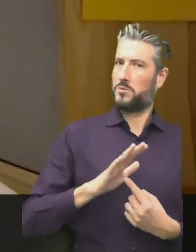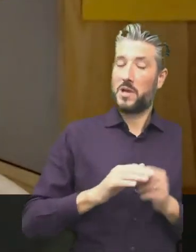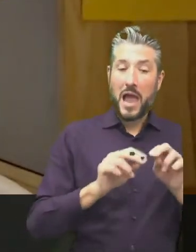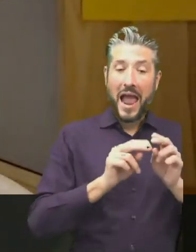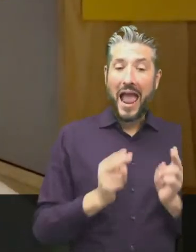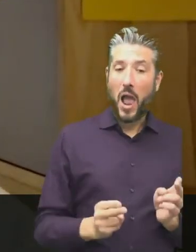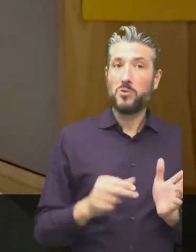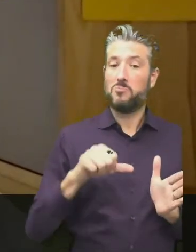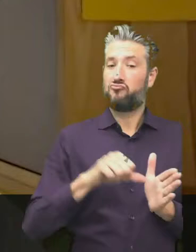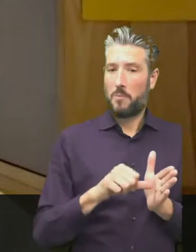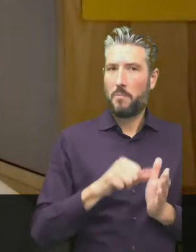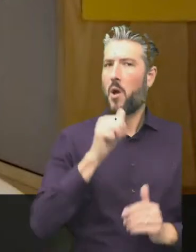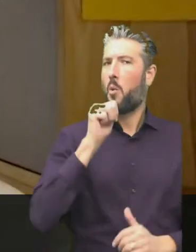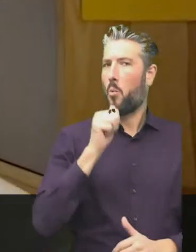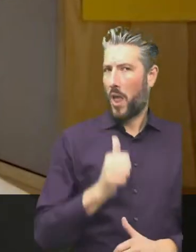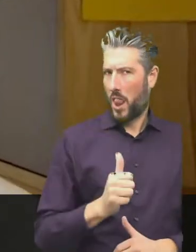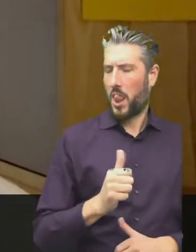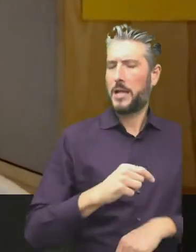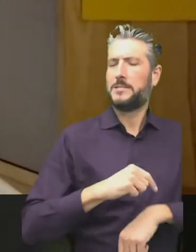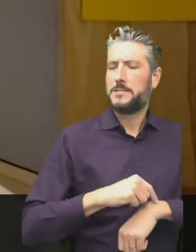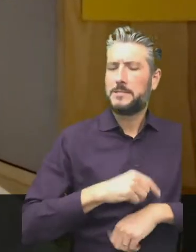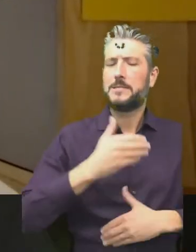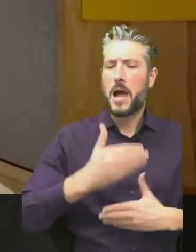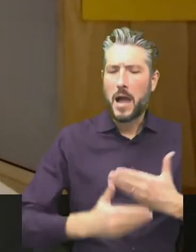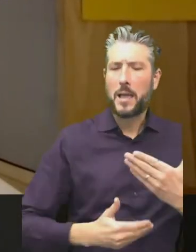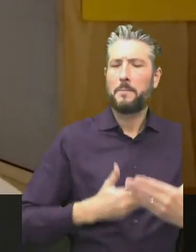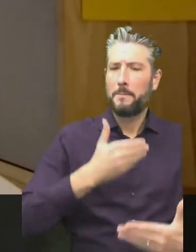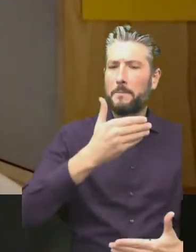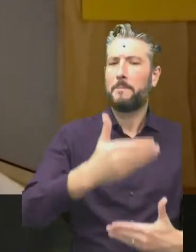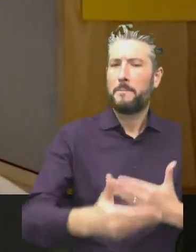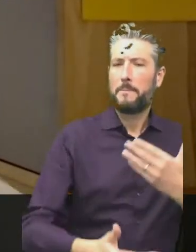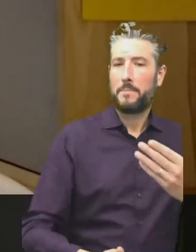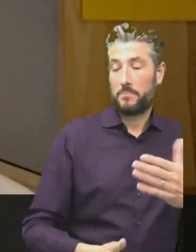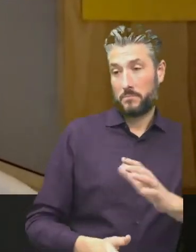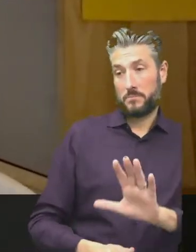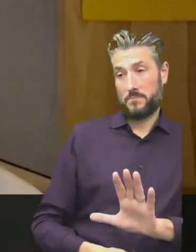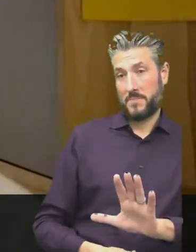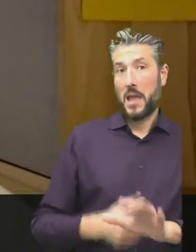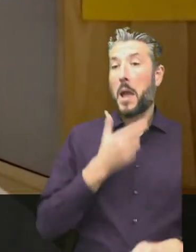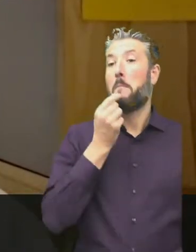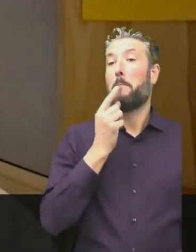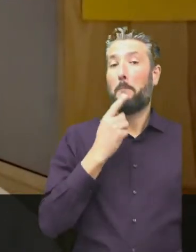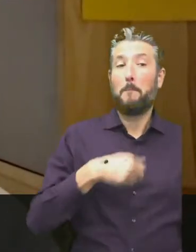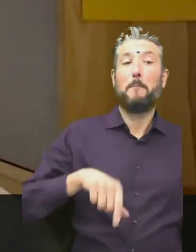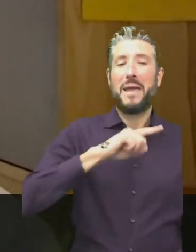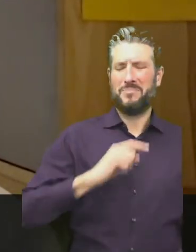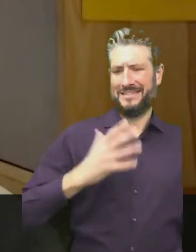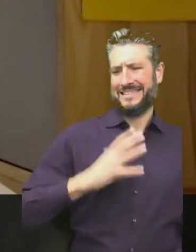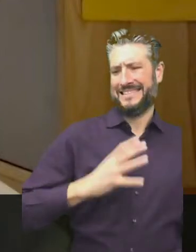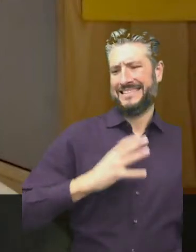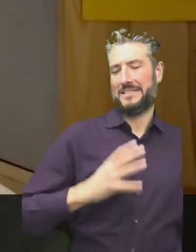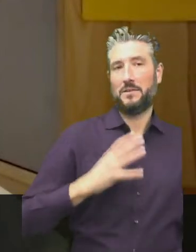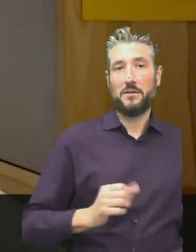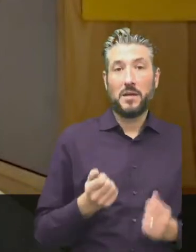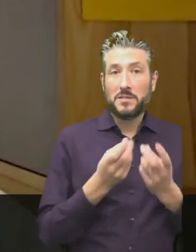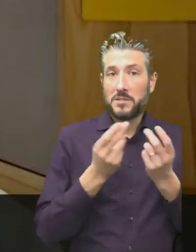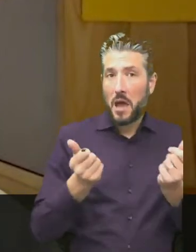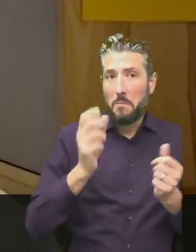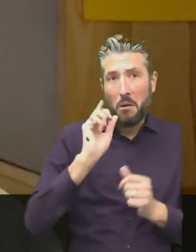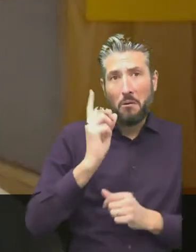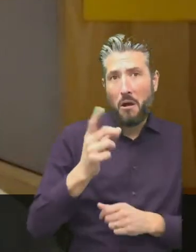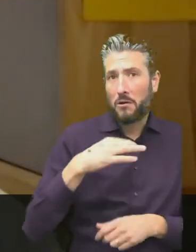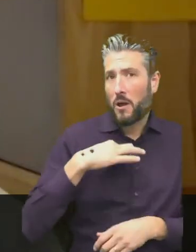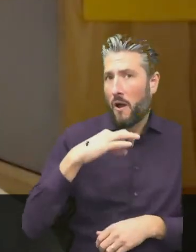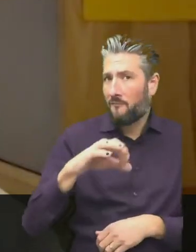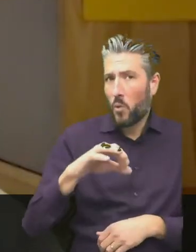No, it's not. For those families in need, for those people who can't afford accommodation, it's a sprint, and I